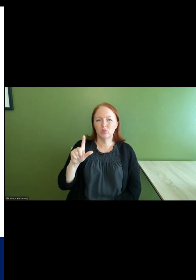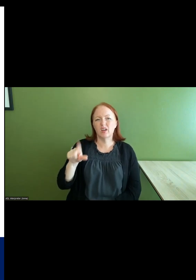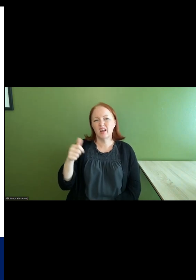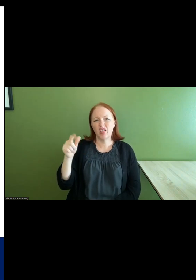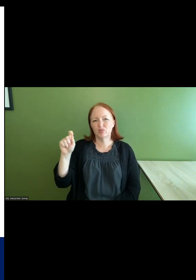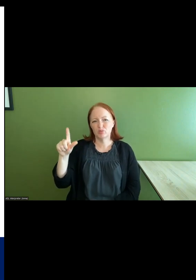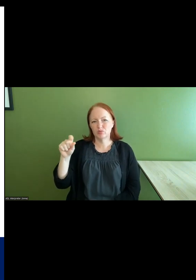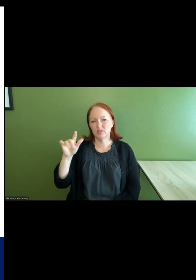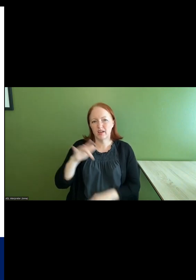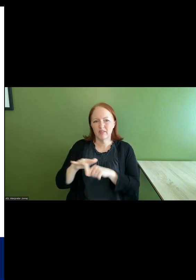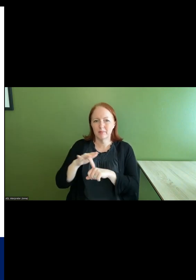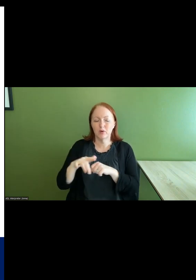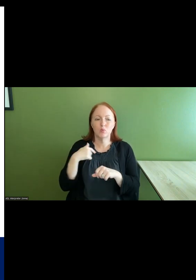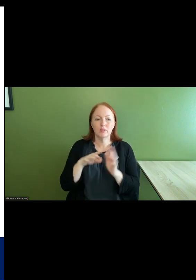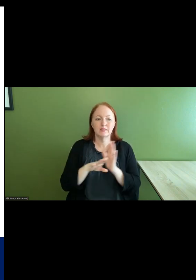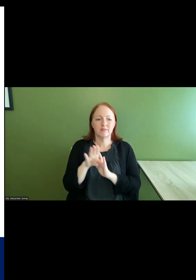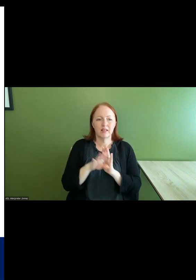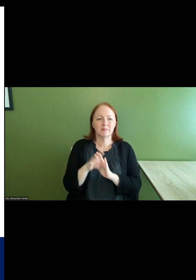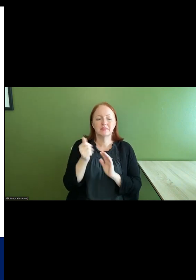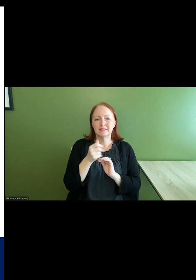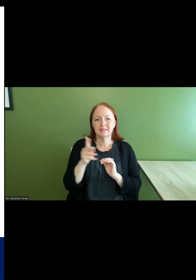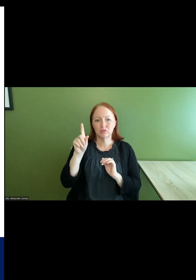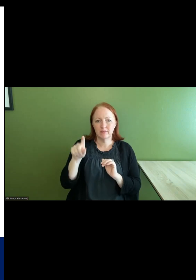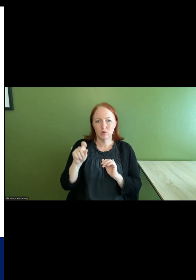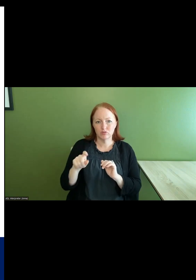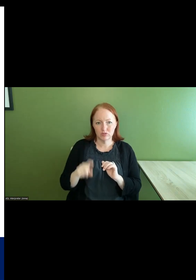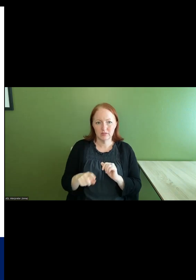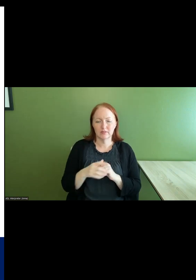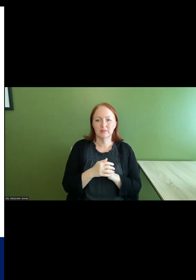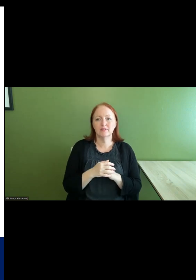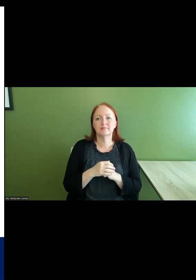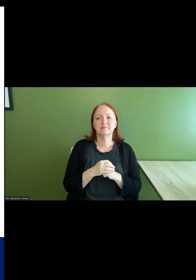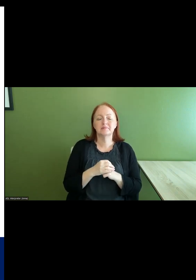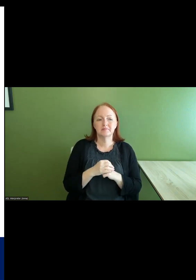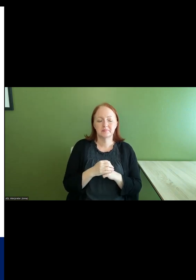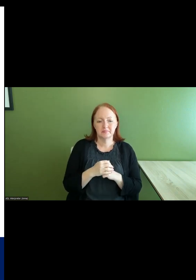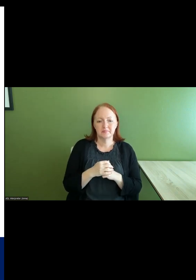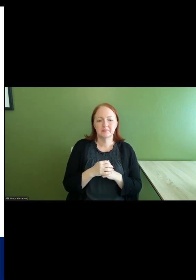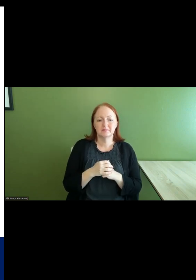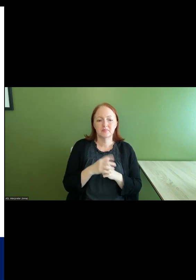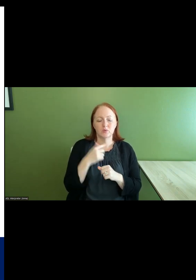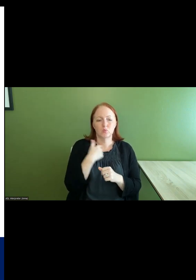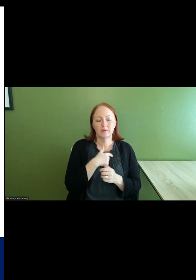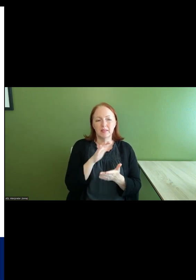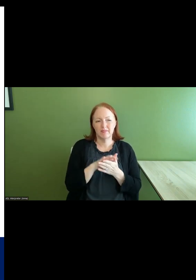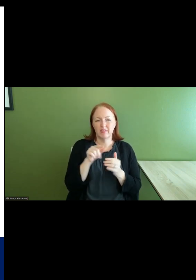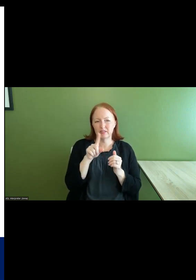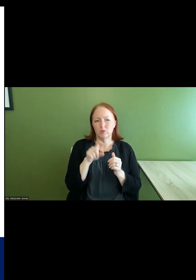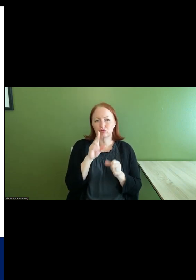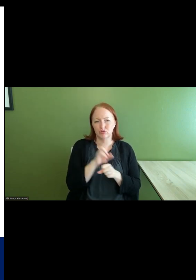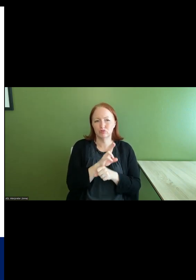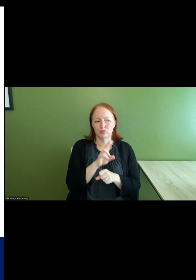tools, we actually developed this series of questions. And we believe that these questions should be used